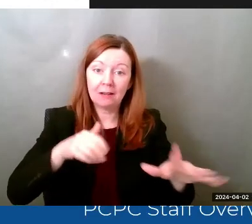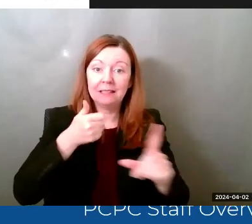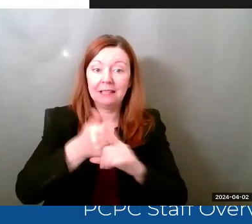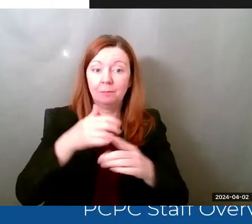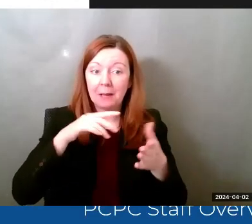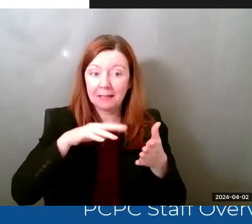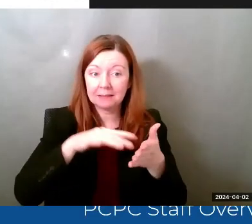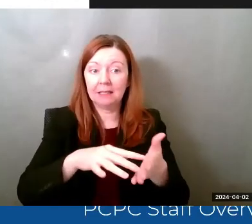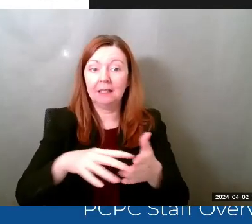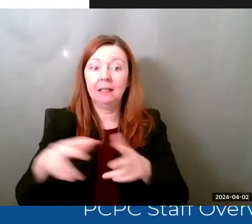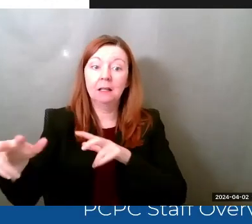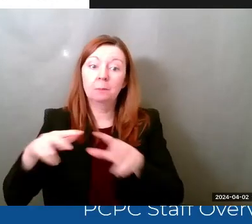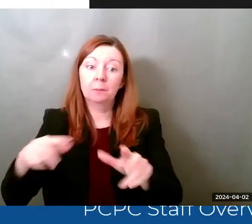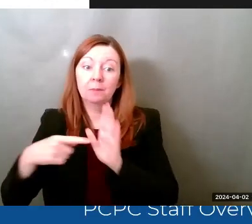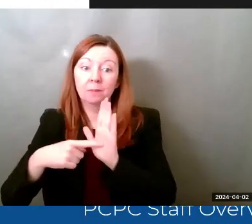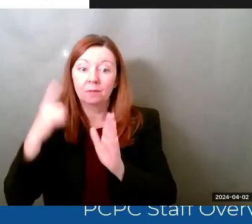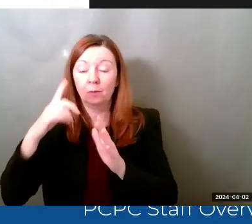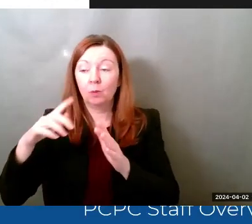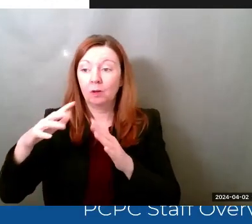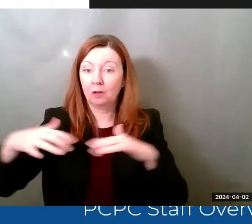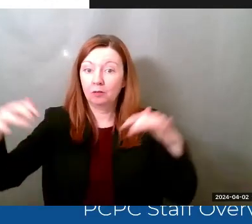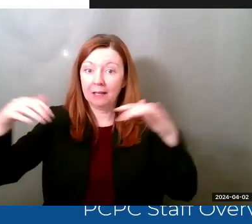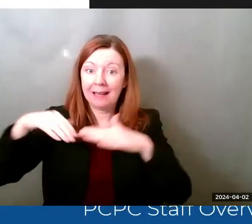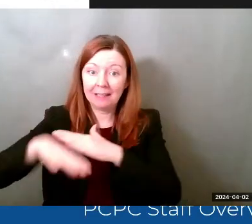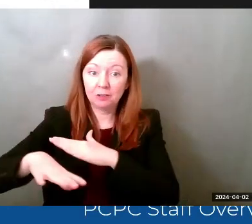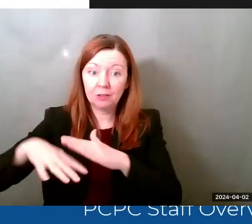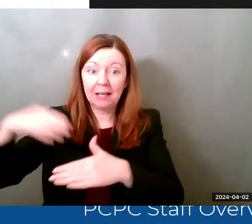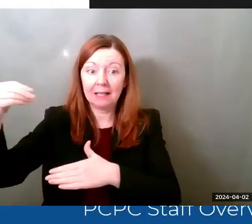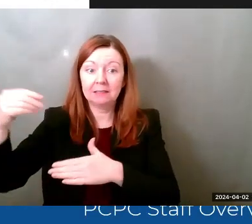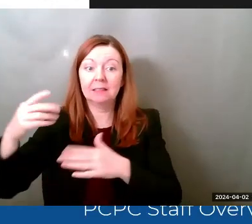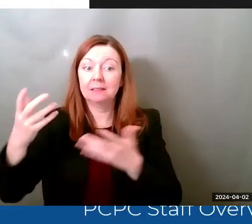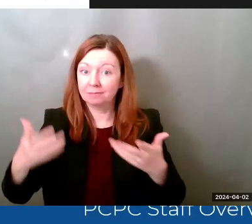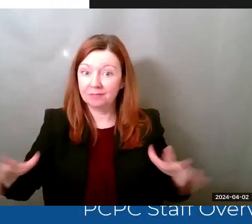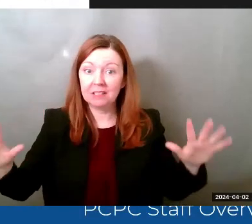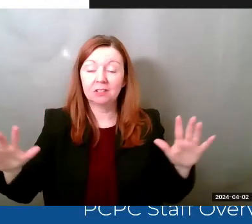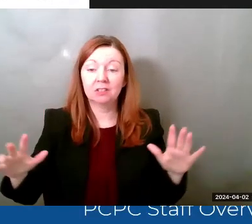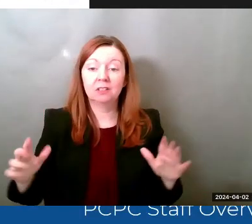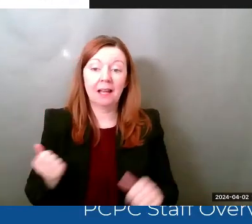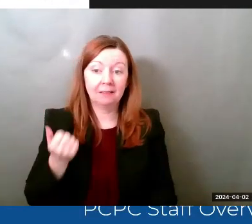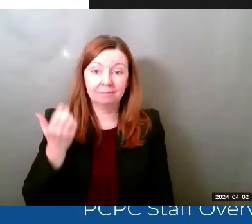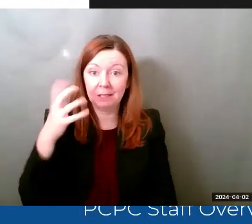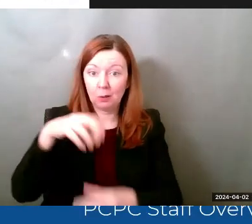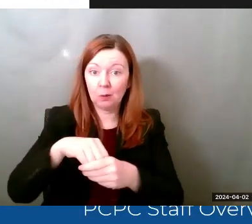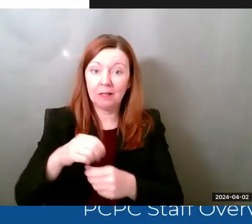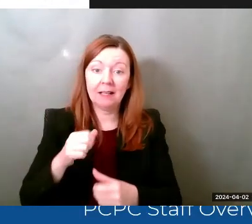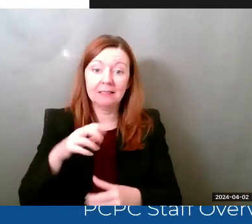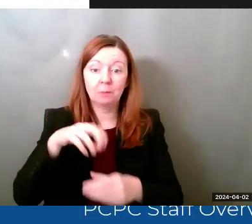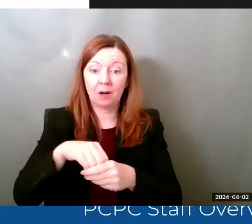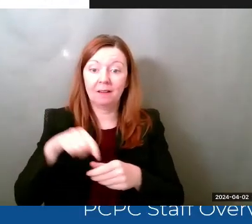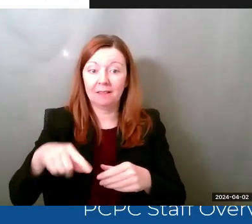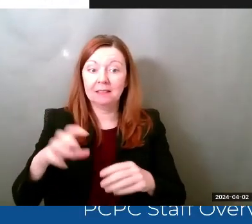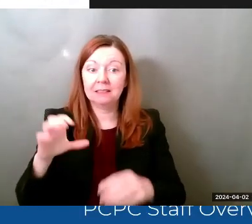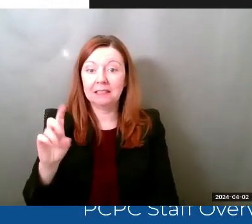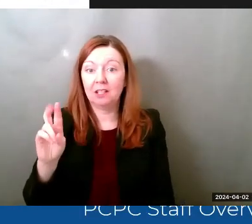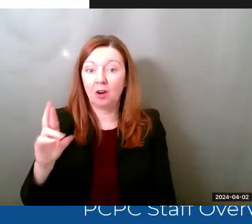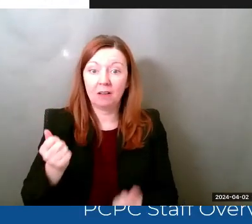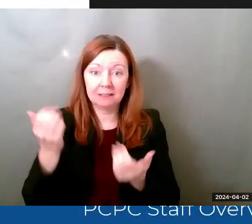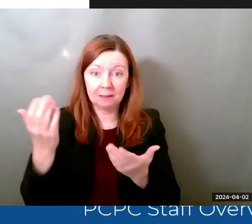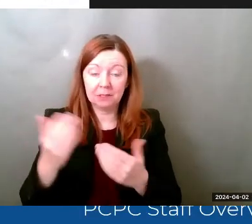Pedestrian modeling for the arena entry and exit points has been completed and is included as part of this CDR